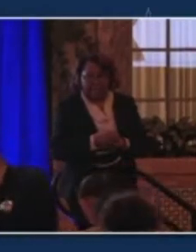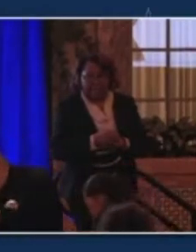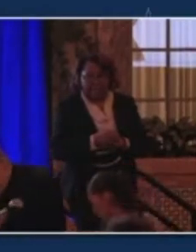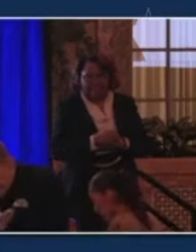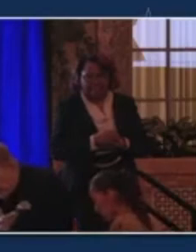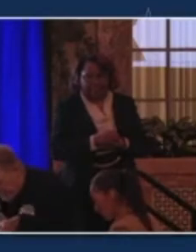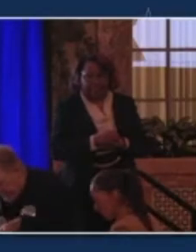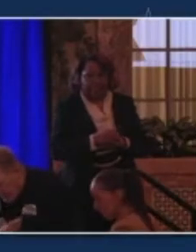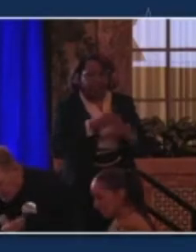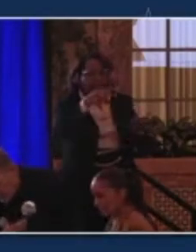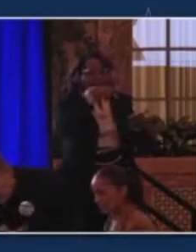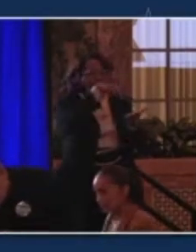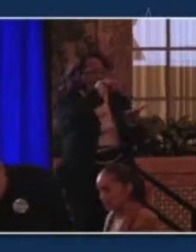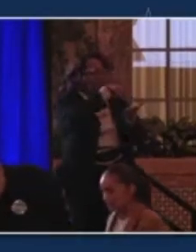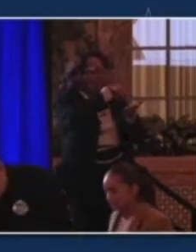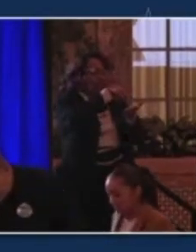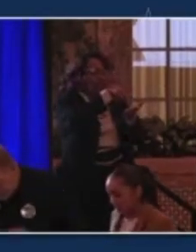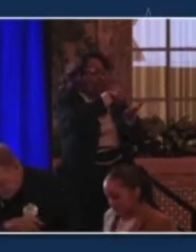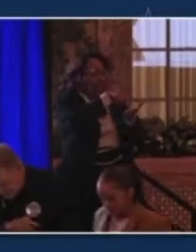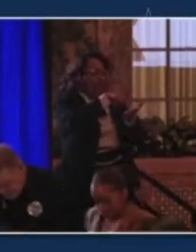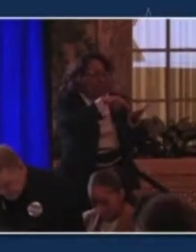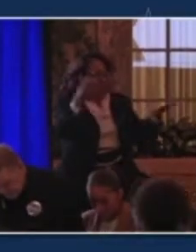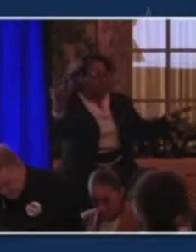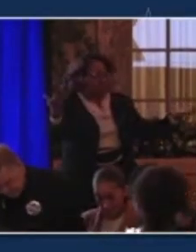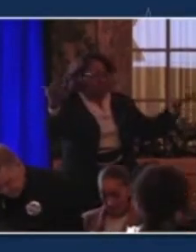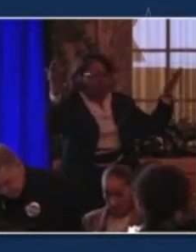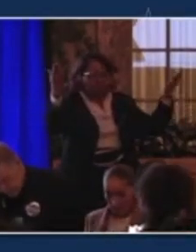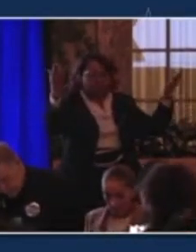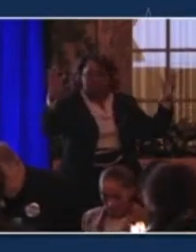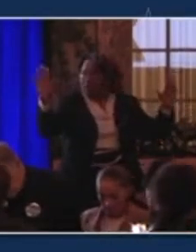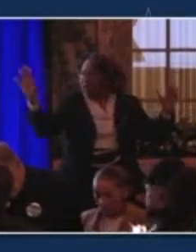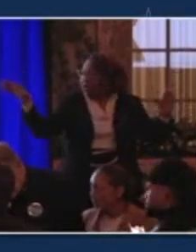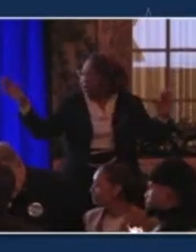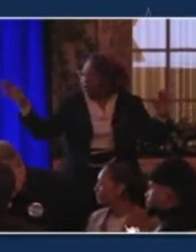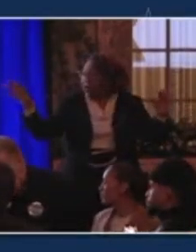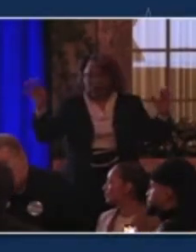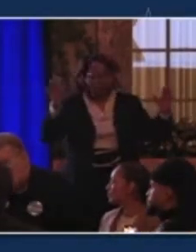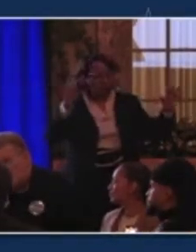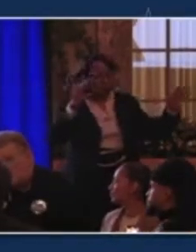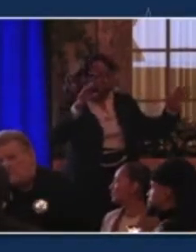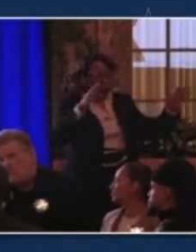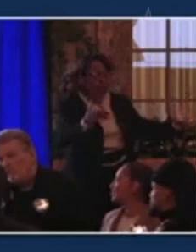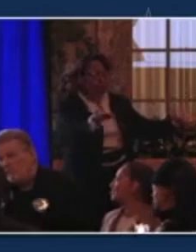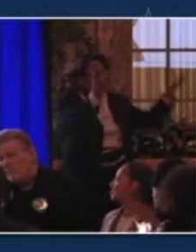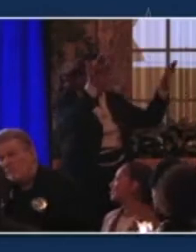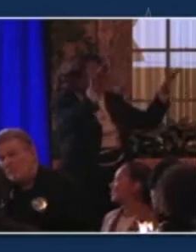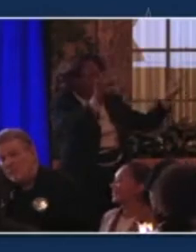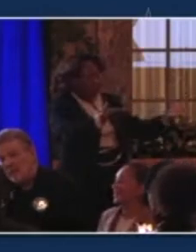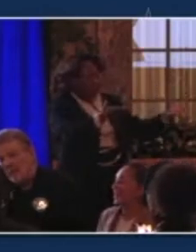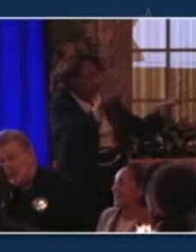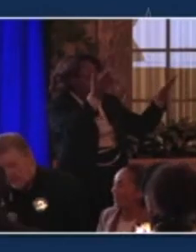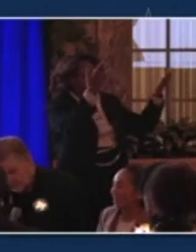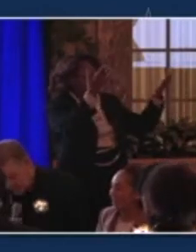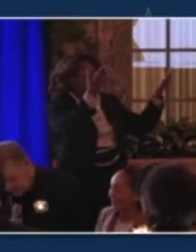Can we just stand for a final word? Let me make a correction to that. Slim Coleman. Y'all better know him as Slim